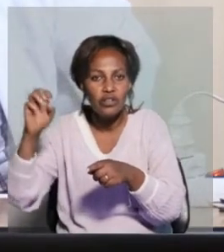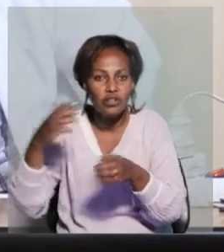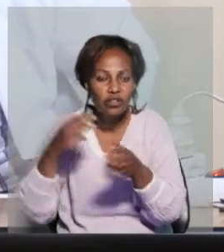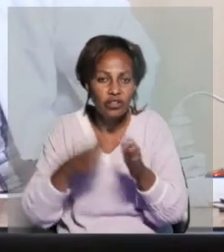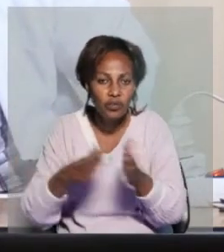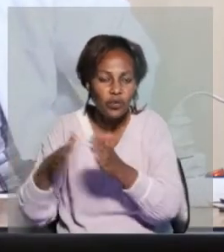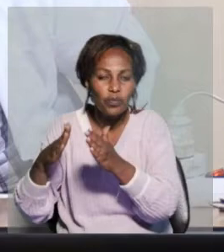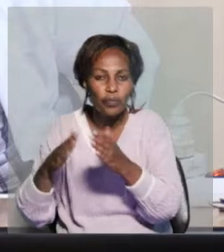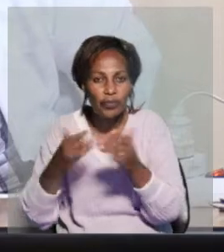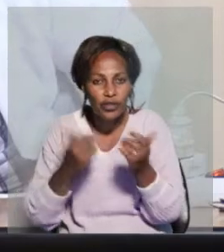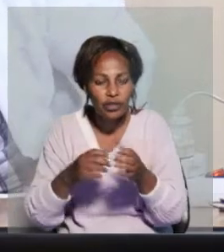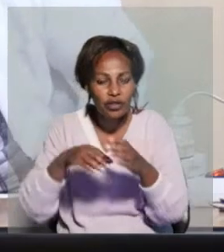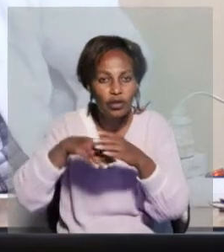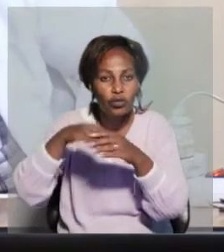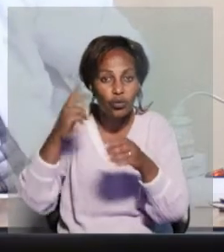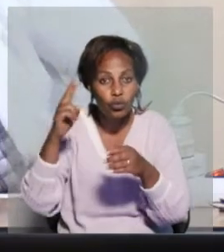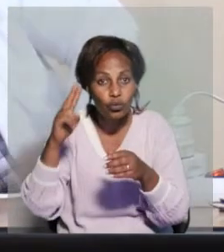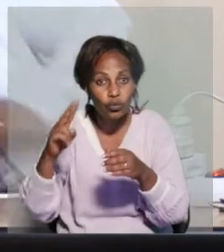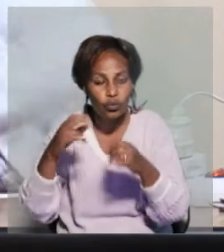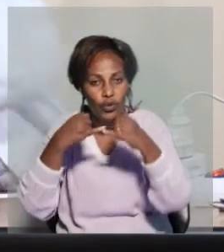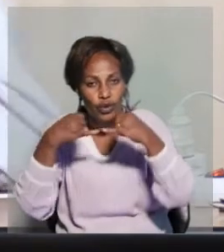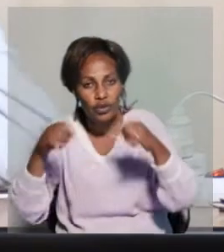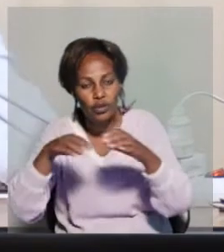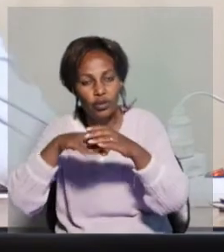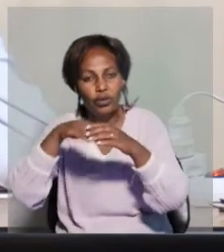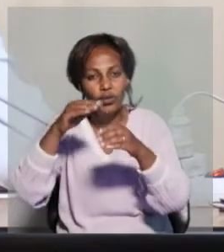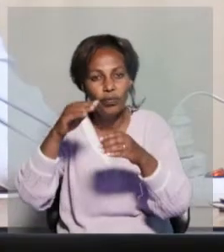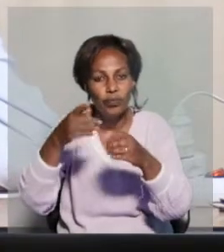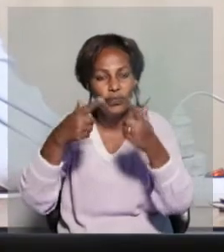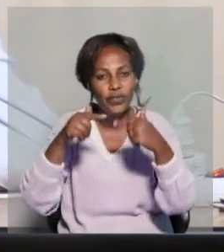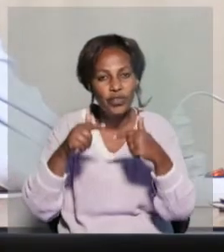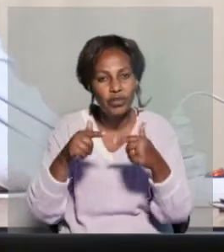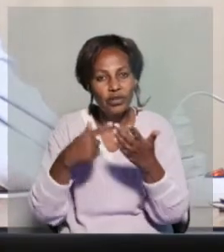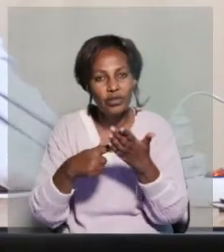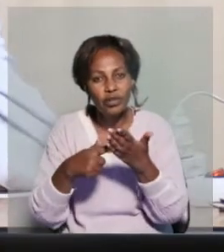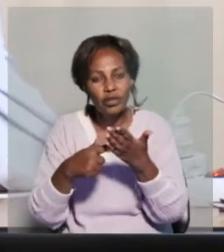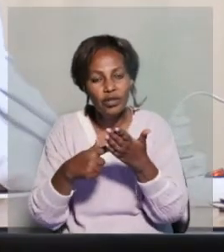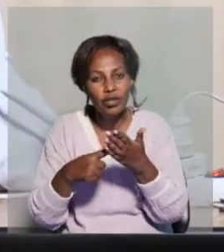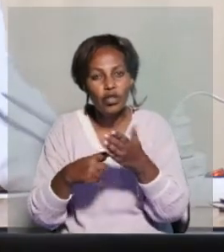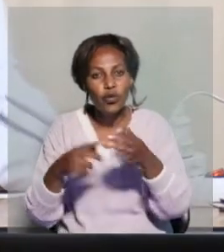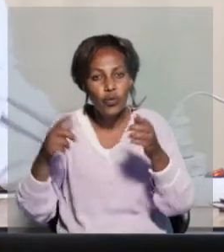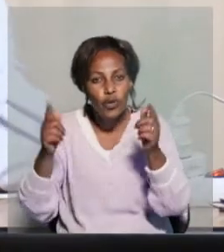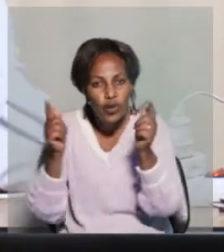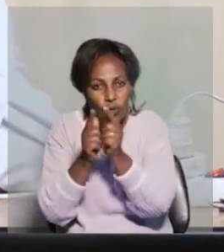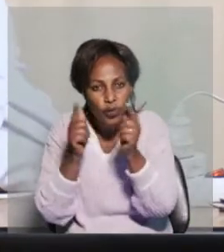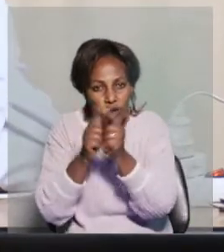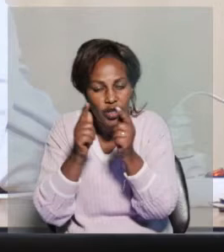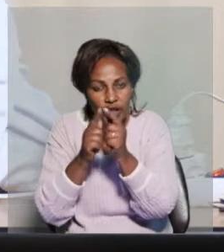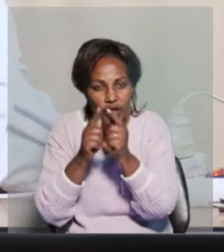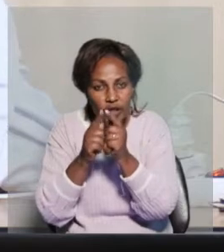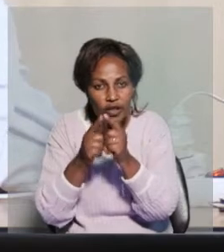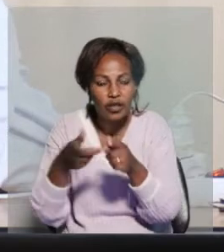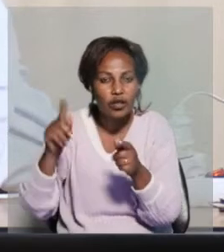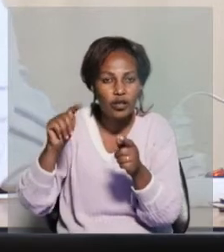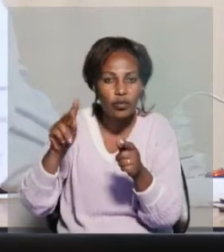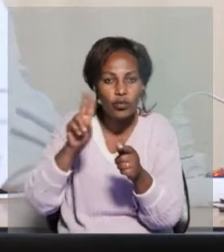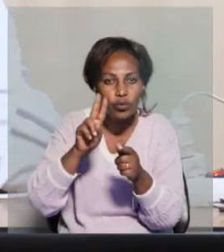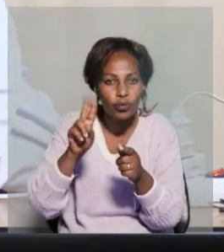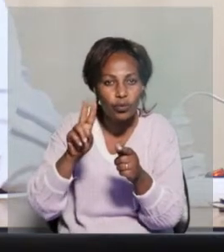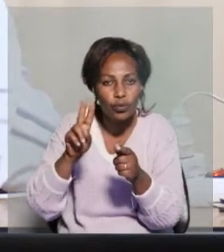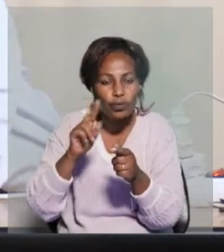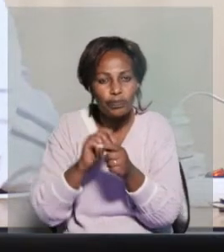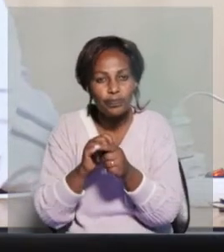two wires are coming out of this, and we are connecting them to